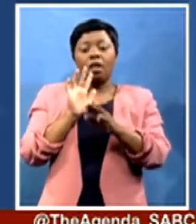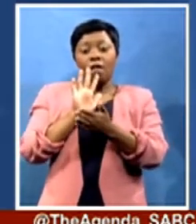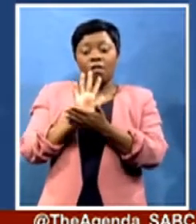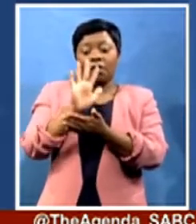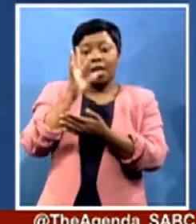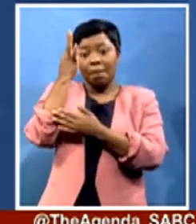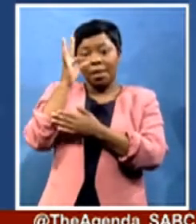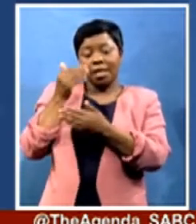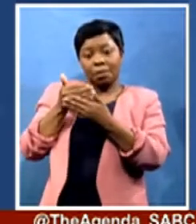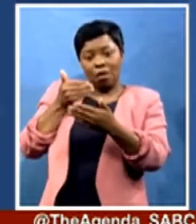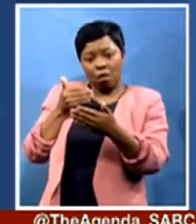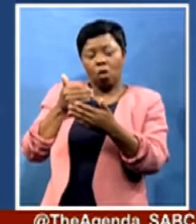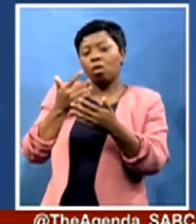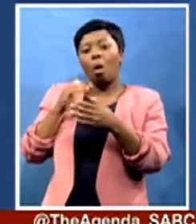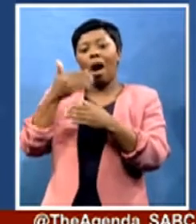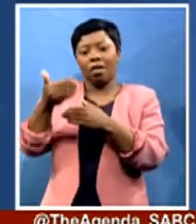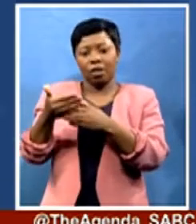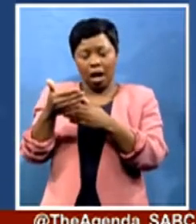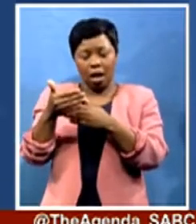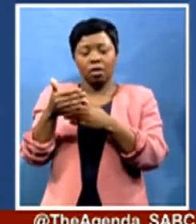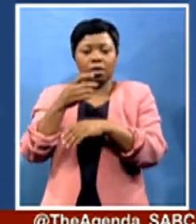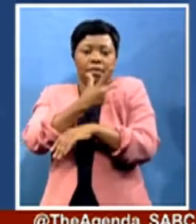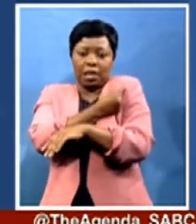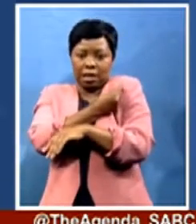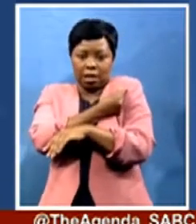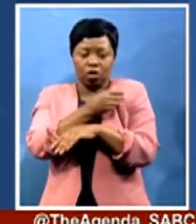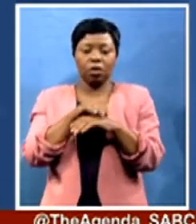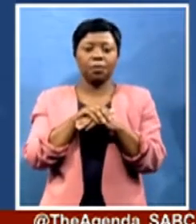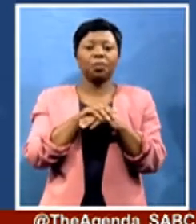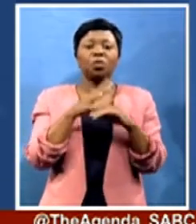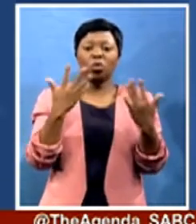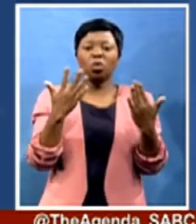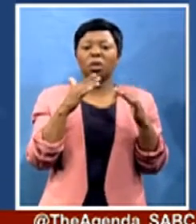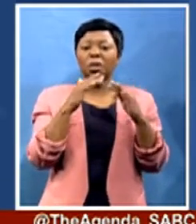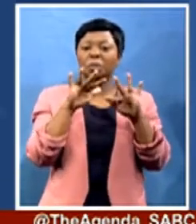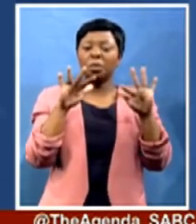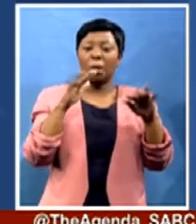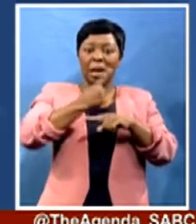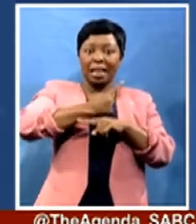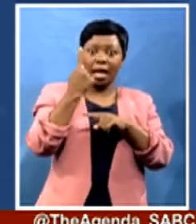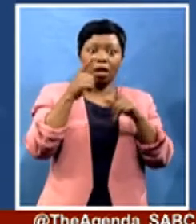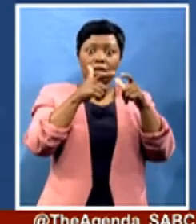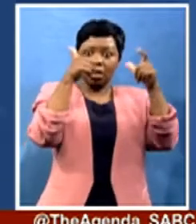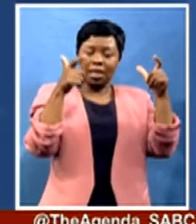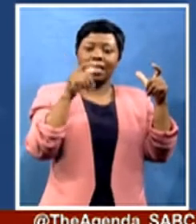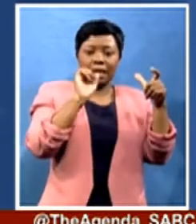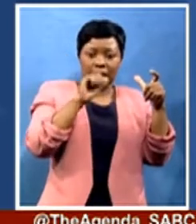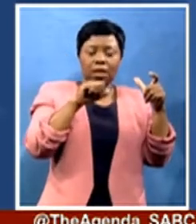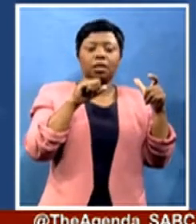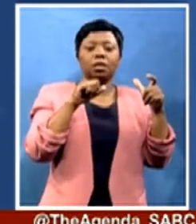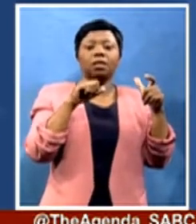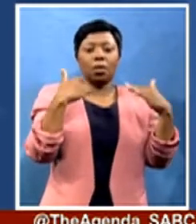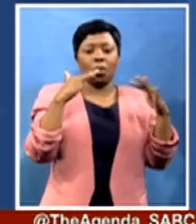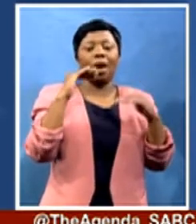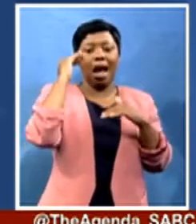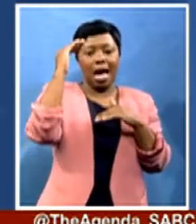for vaccinating large numbers of people per day is high because the number of sites that will be open under the rollout is